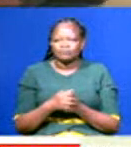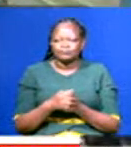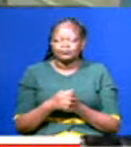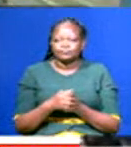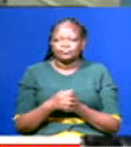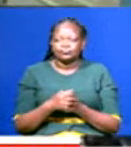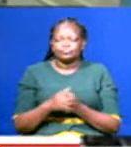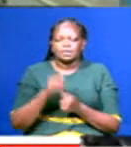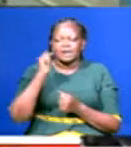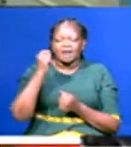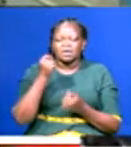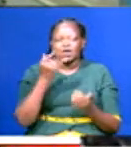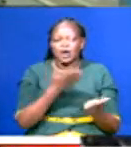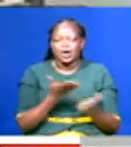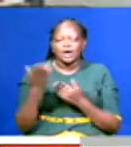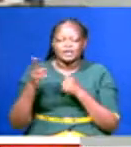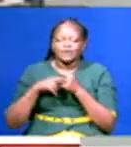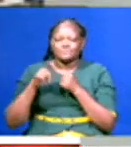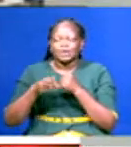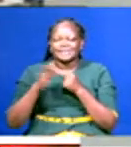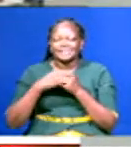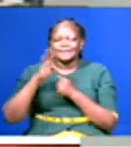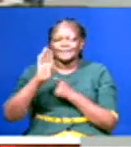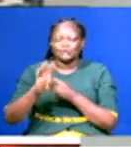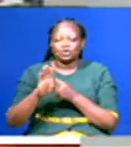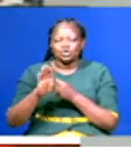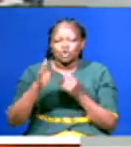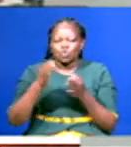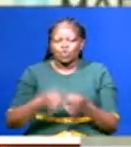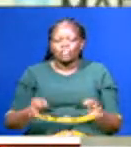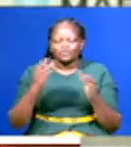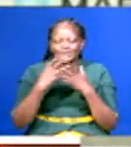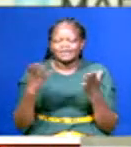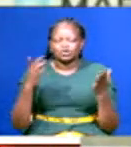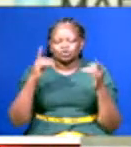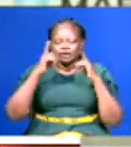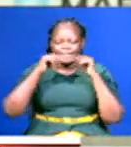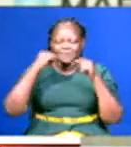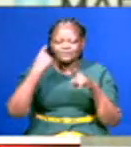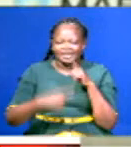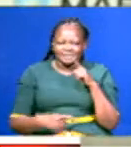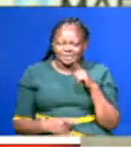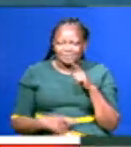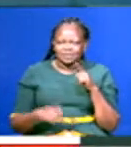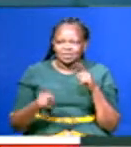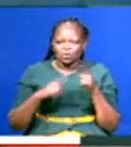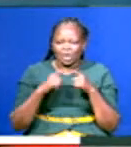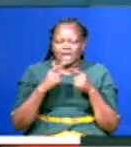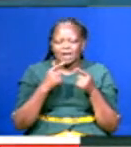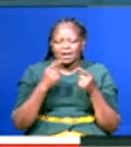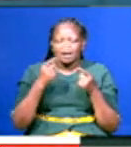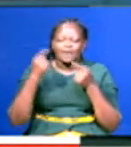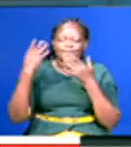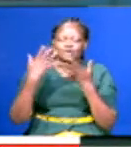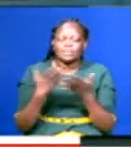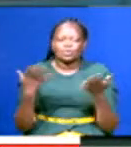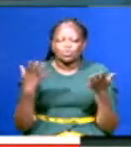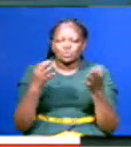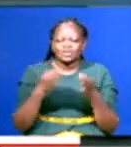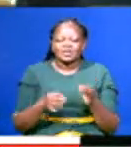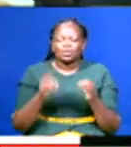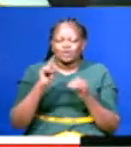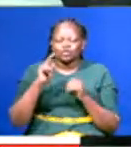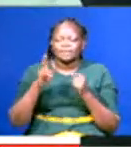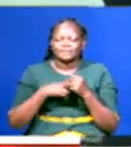Kenya exports 7.8 billion shillings worth of products to Japan annually, while importing goods worth 127